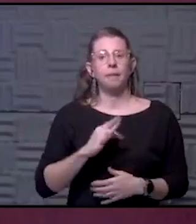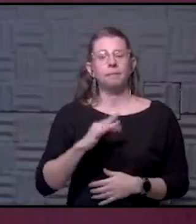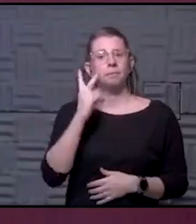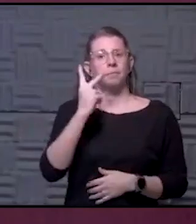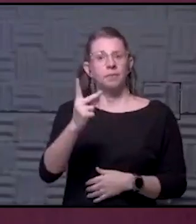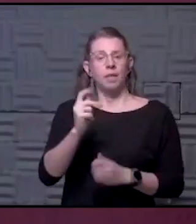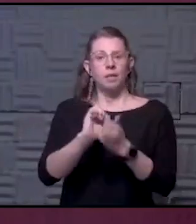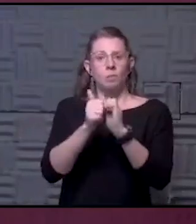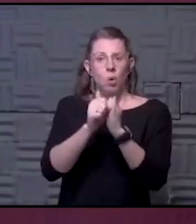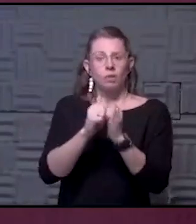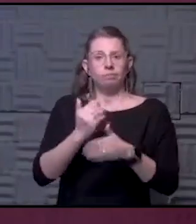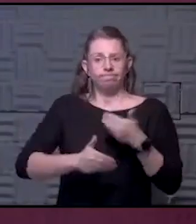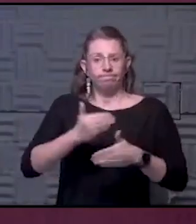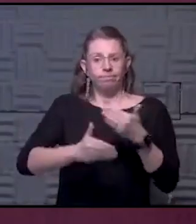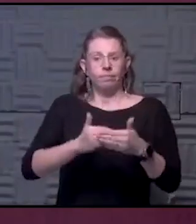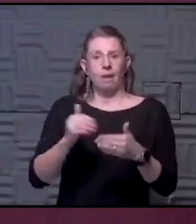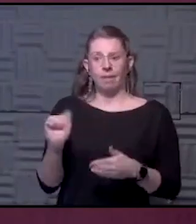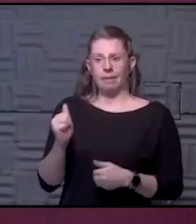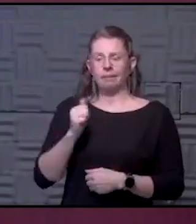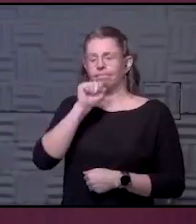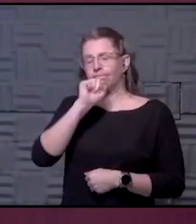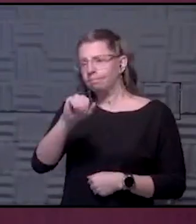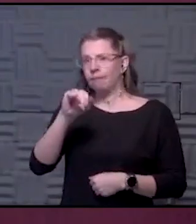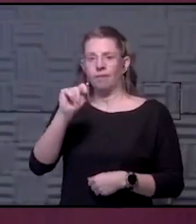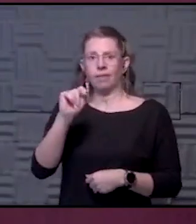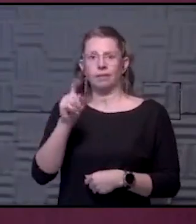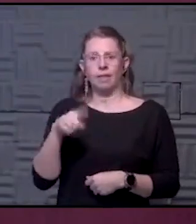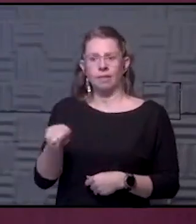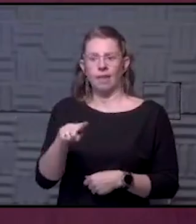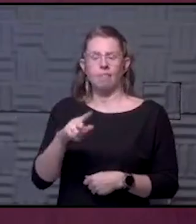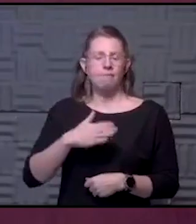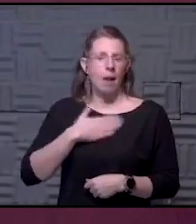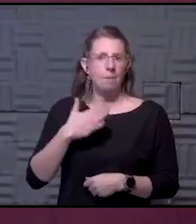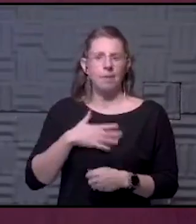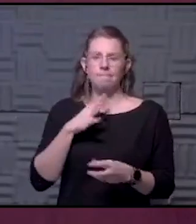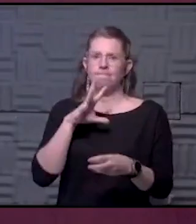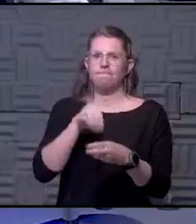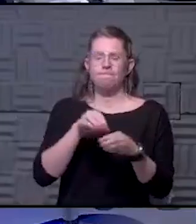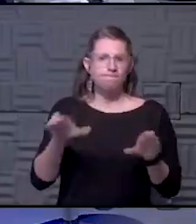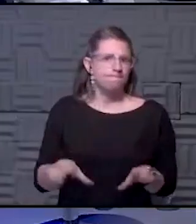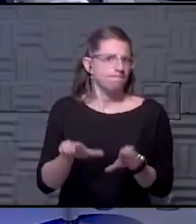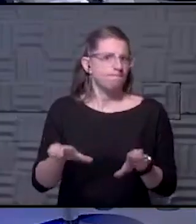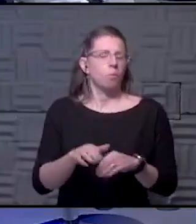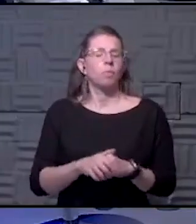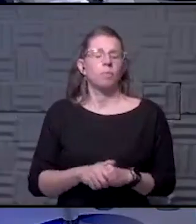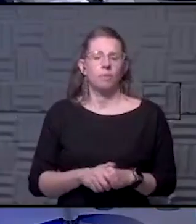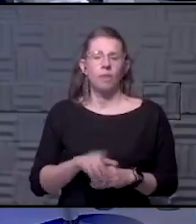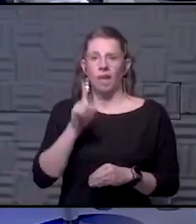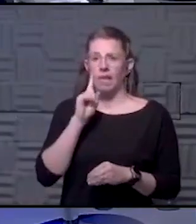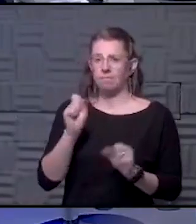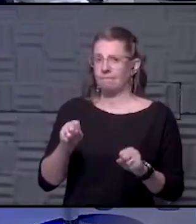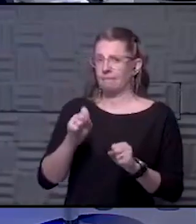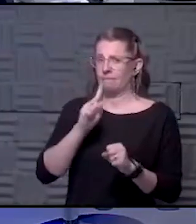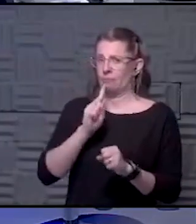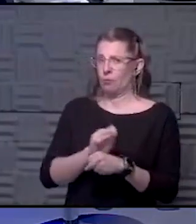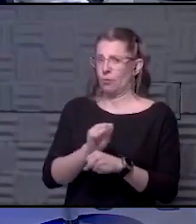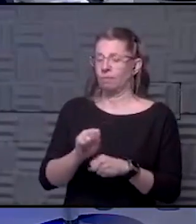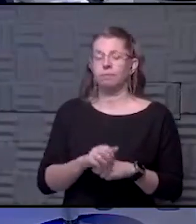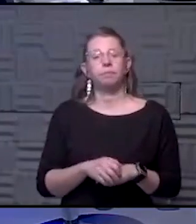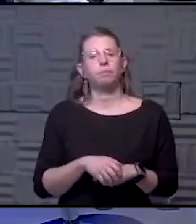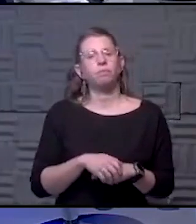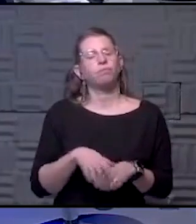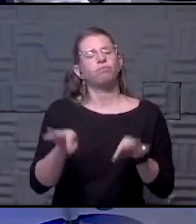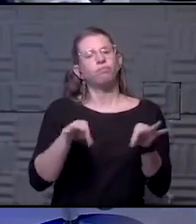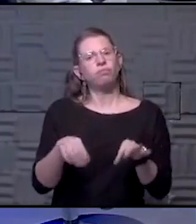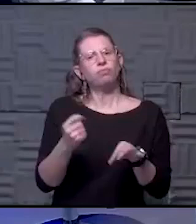sports are going and the athletes love it. They're so happy to be out there doing something. Yeah. I think that's probably true. Talk to us a little bit